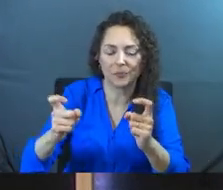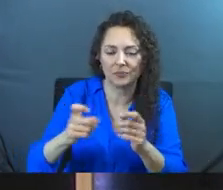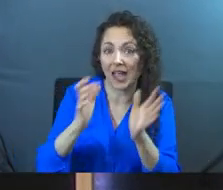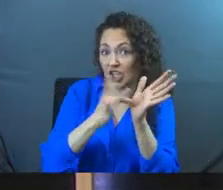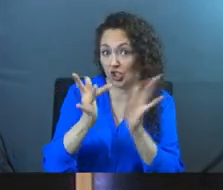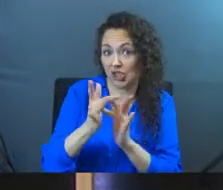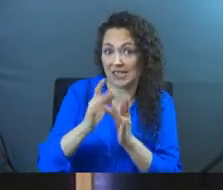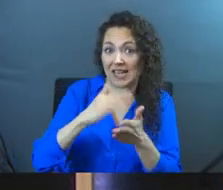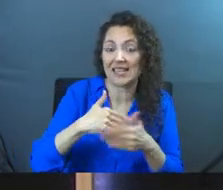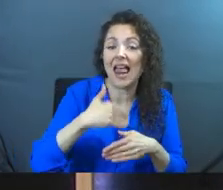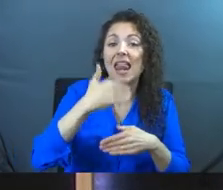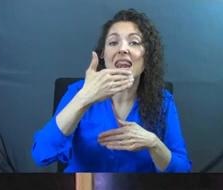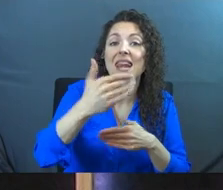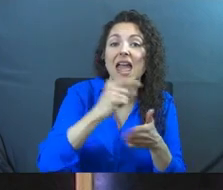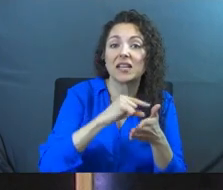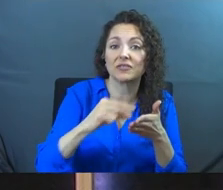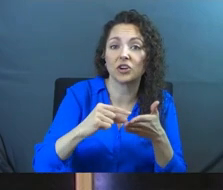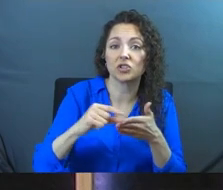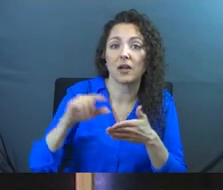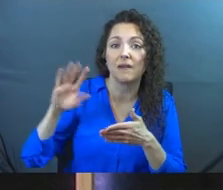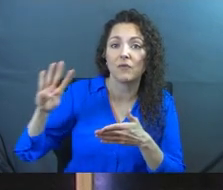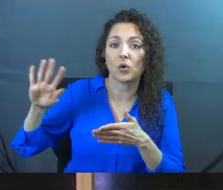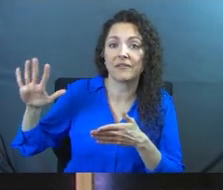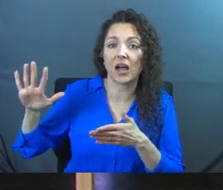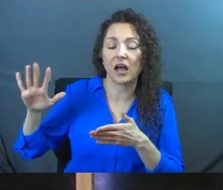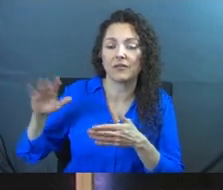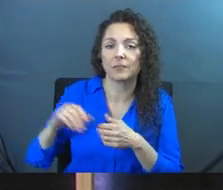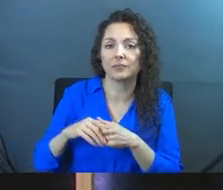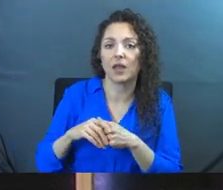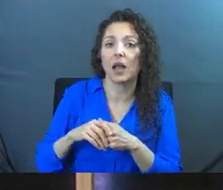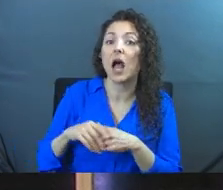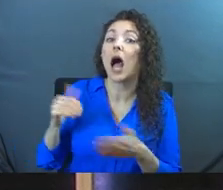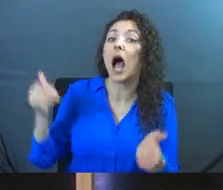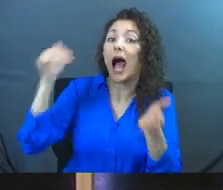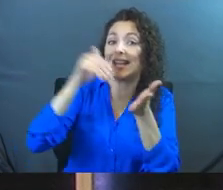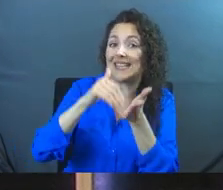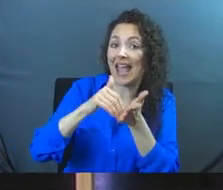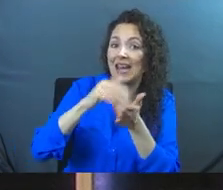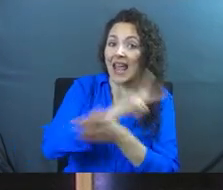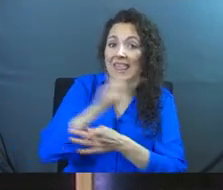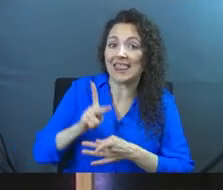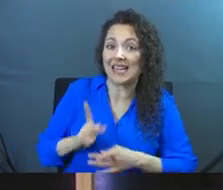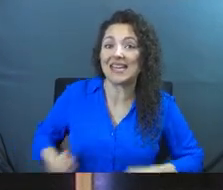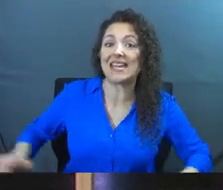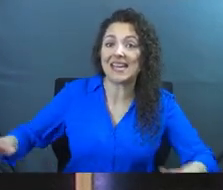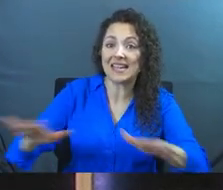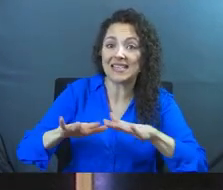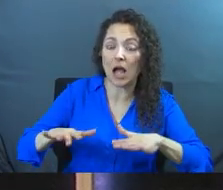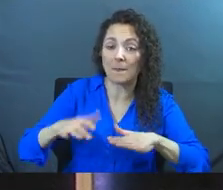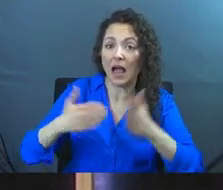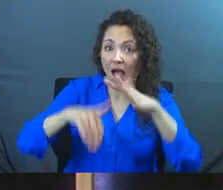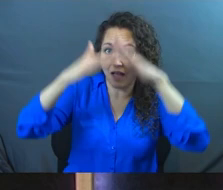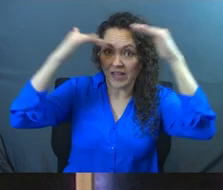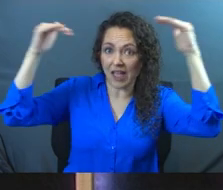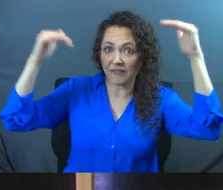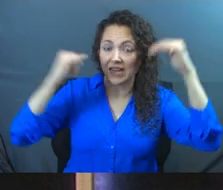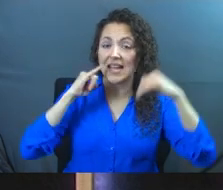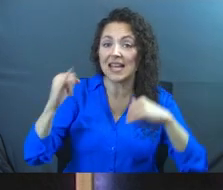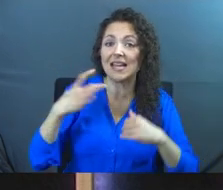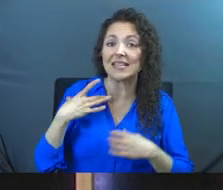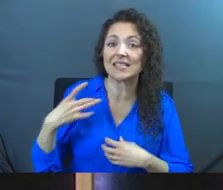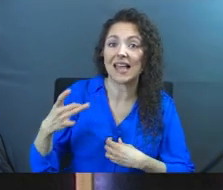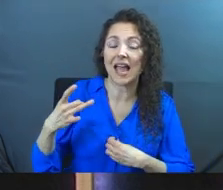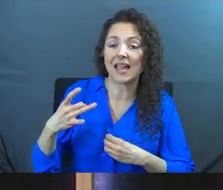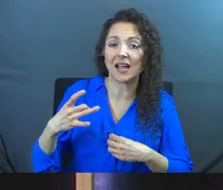next verse down in verse 45 of chapter 13, says this: "Again, the kingdom of heaven is like a merchant on the lookout for choice